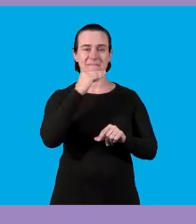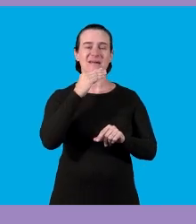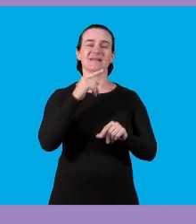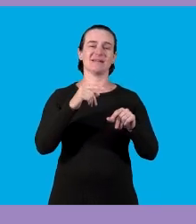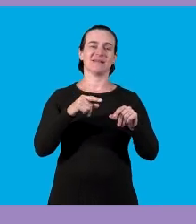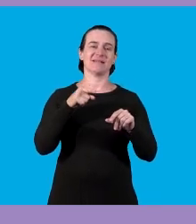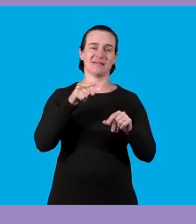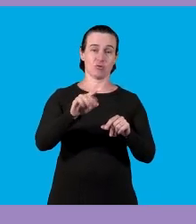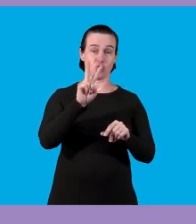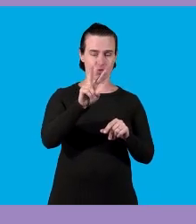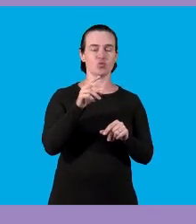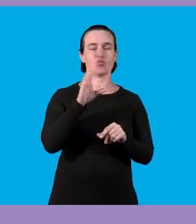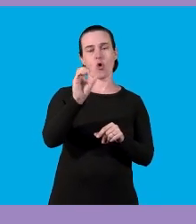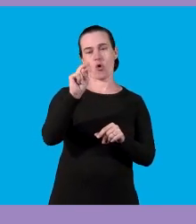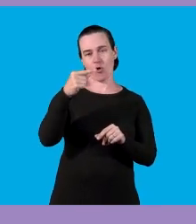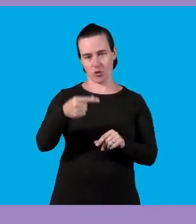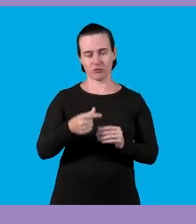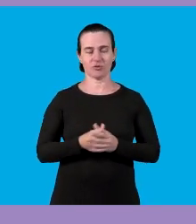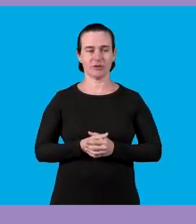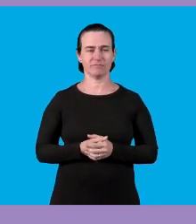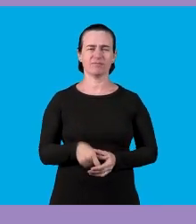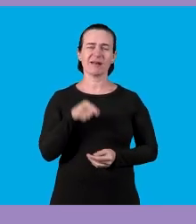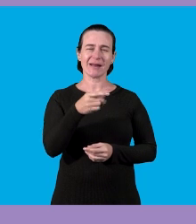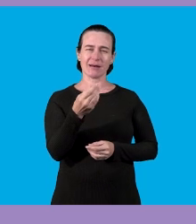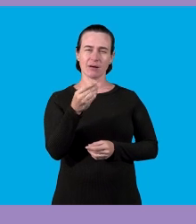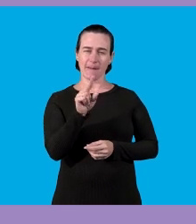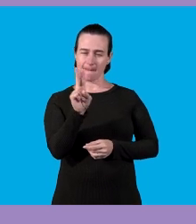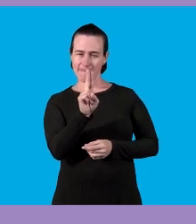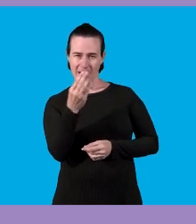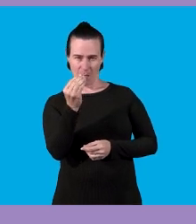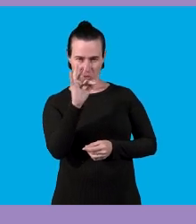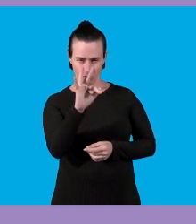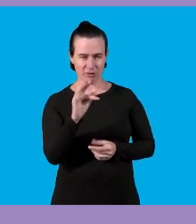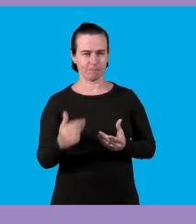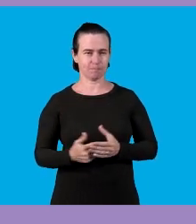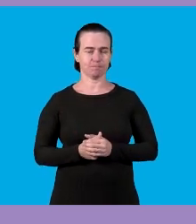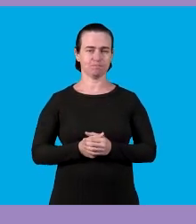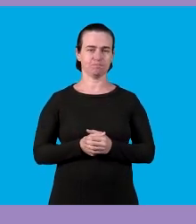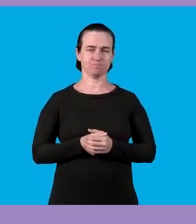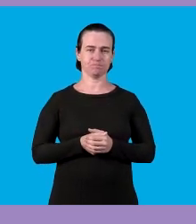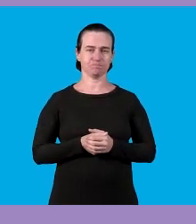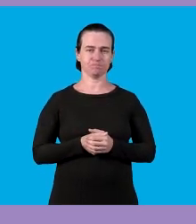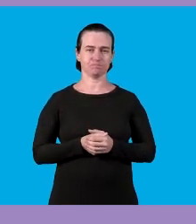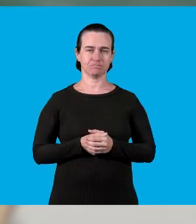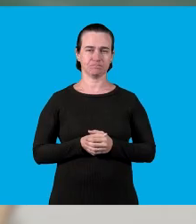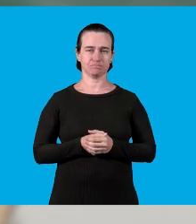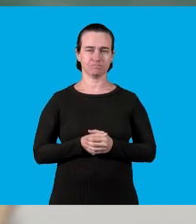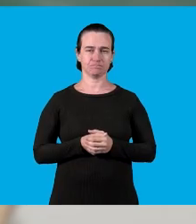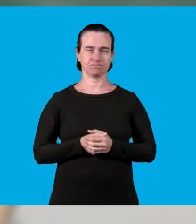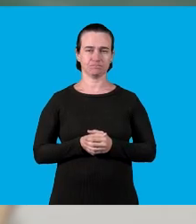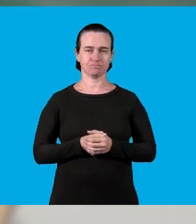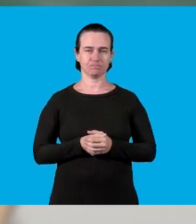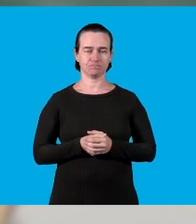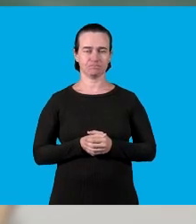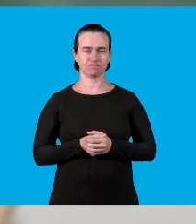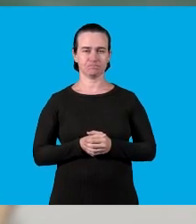to be congruent. Now let's look at the third pair of triangles that are congruent. Now